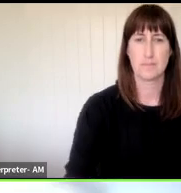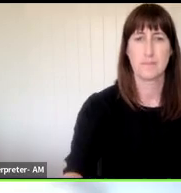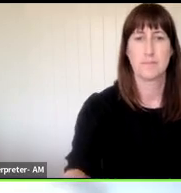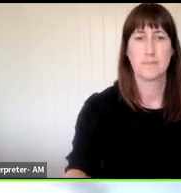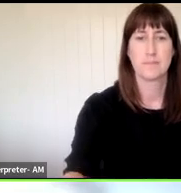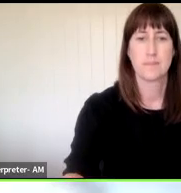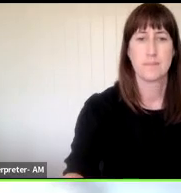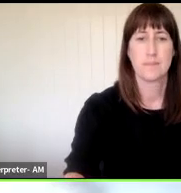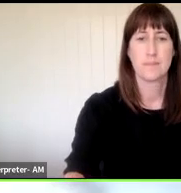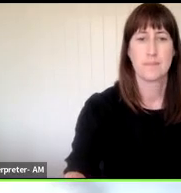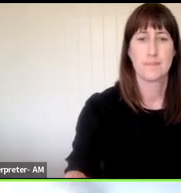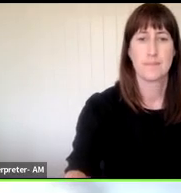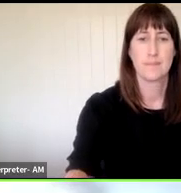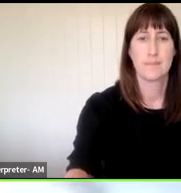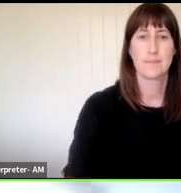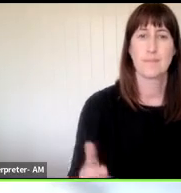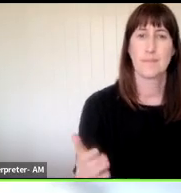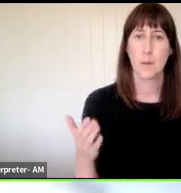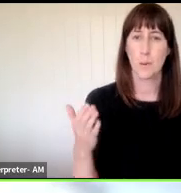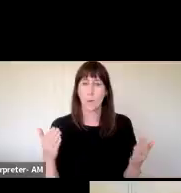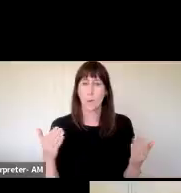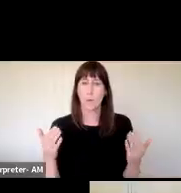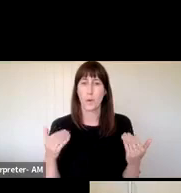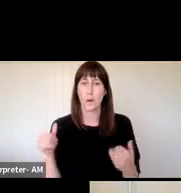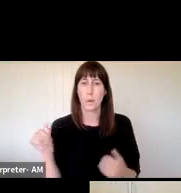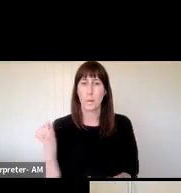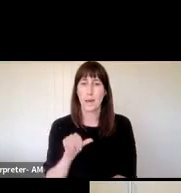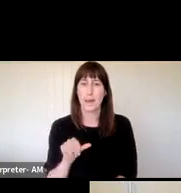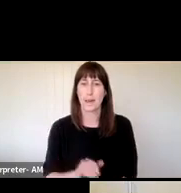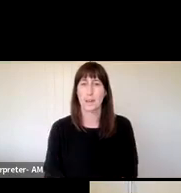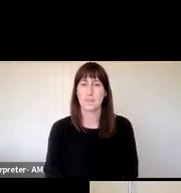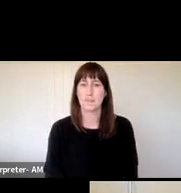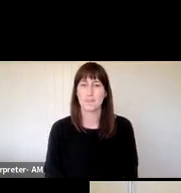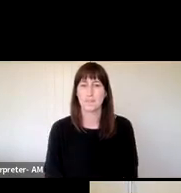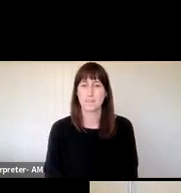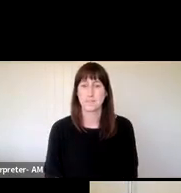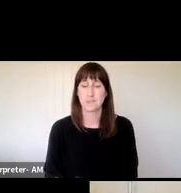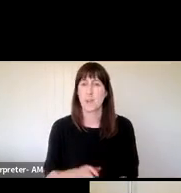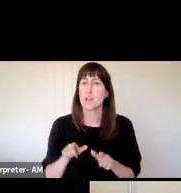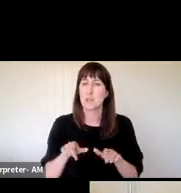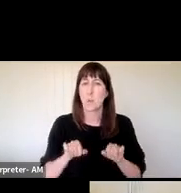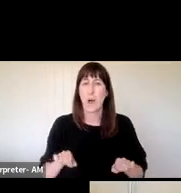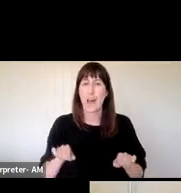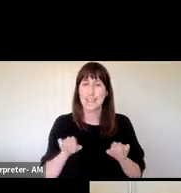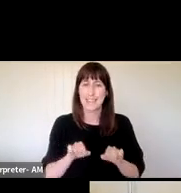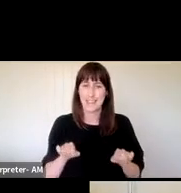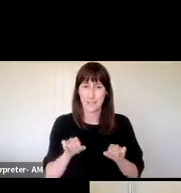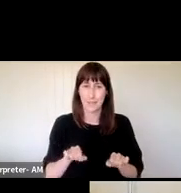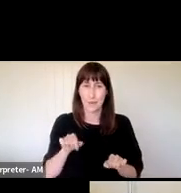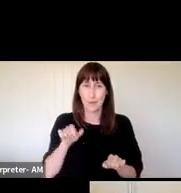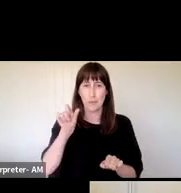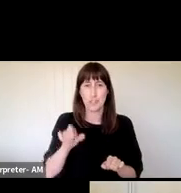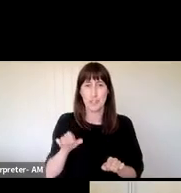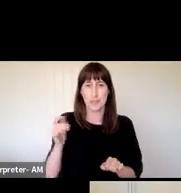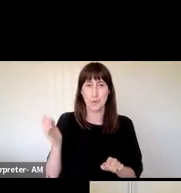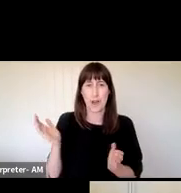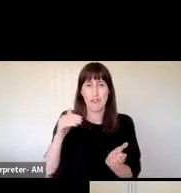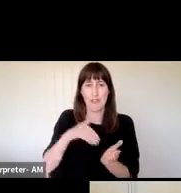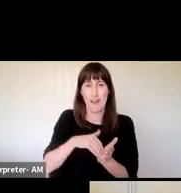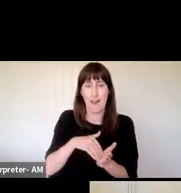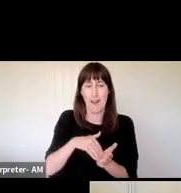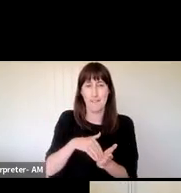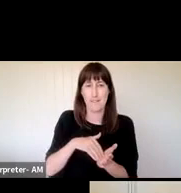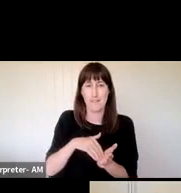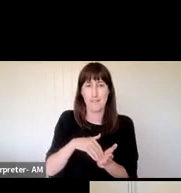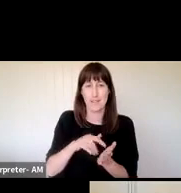Welcome back, members. We're waiting for the submitter to be submitted into our Zoom, or are